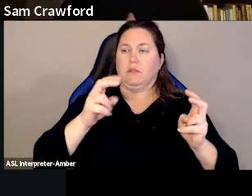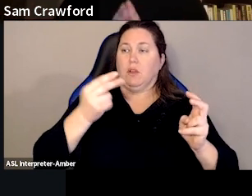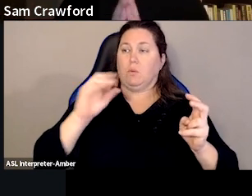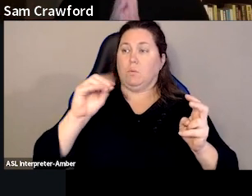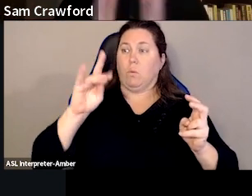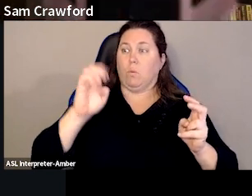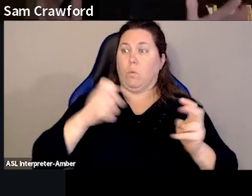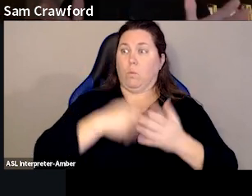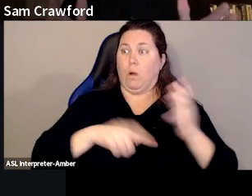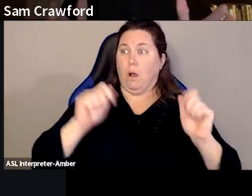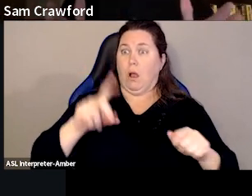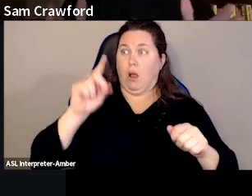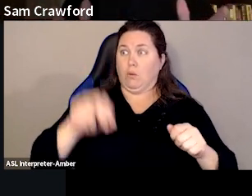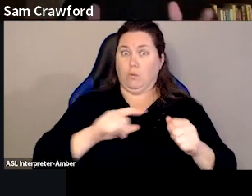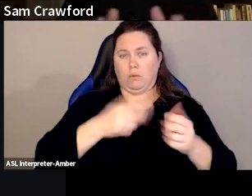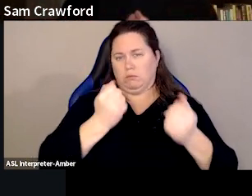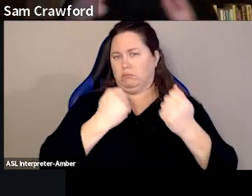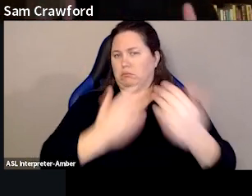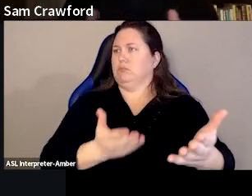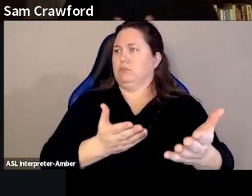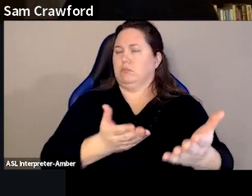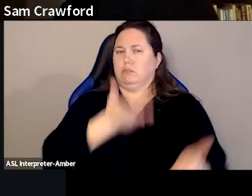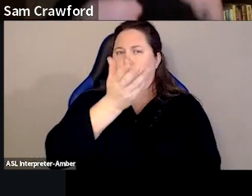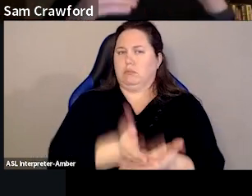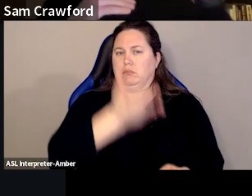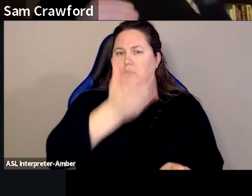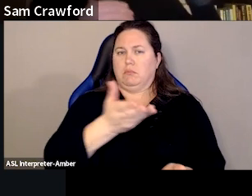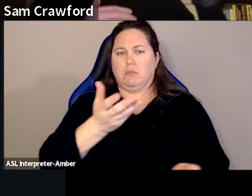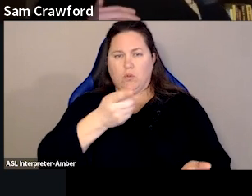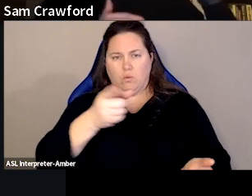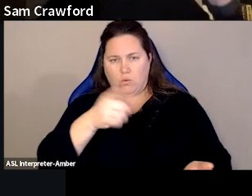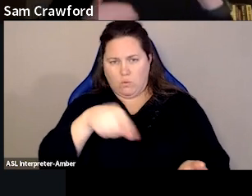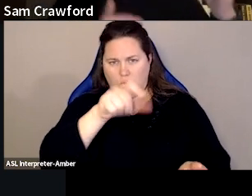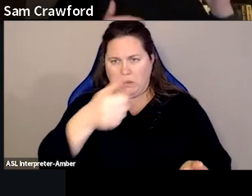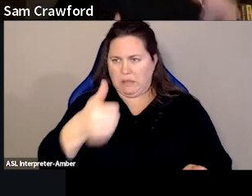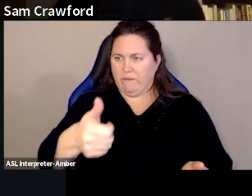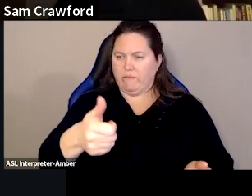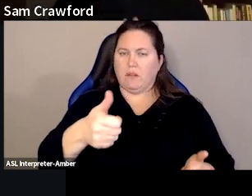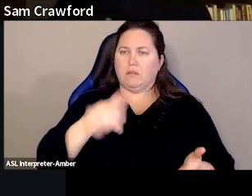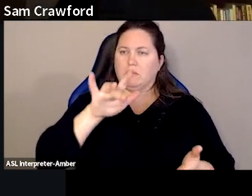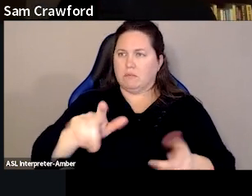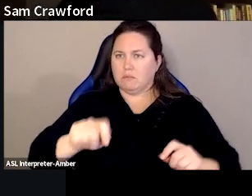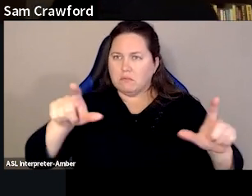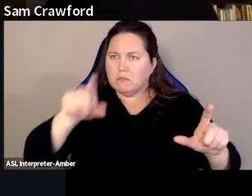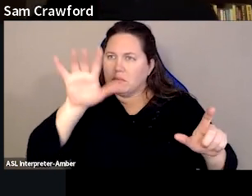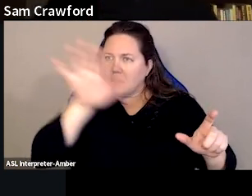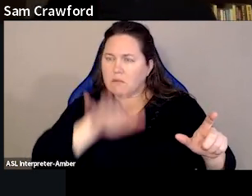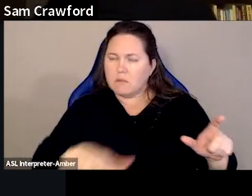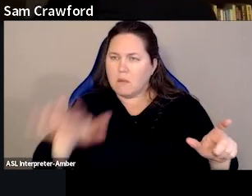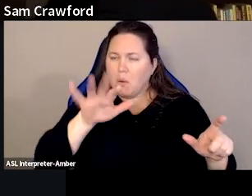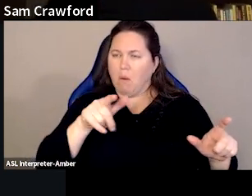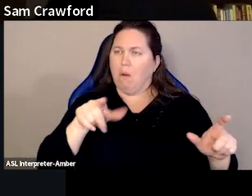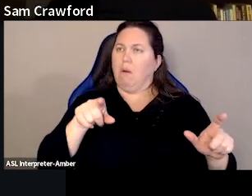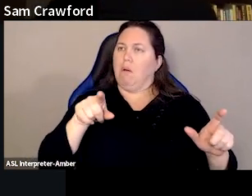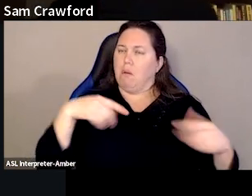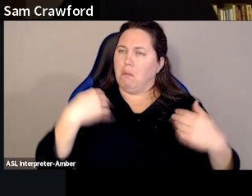do. Everyone on this webinar can go and check the site out, and you can see the potential of no code. And I know